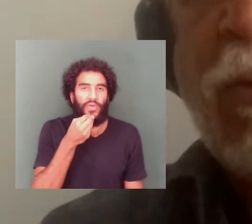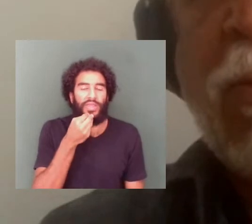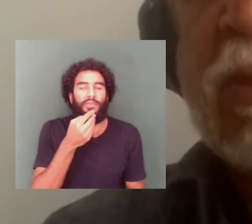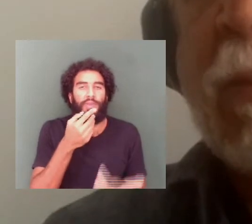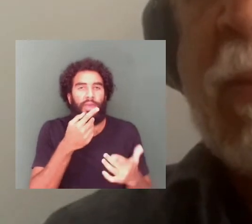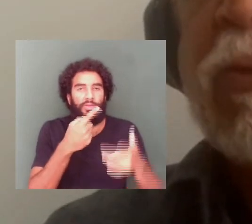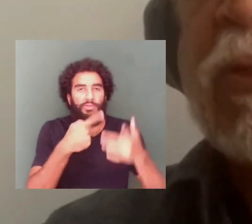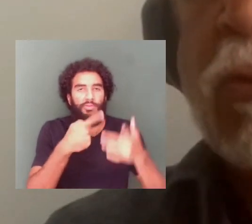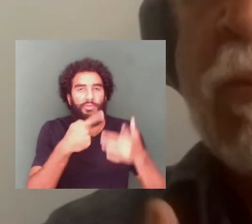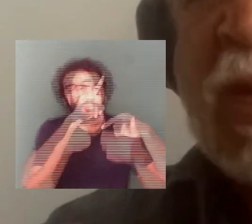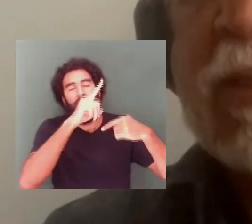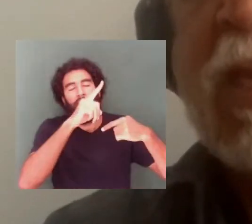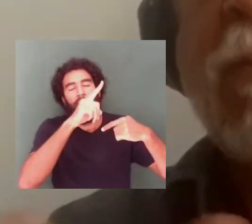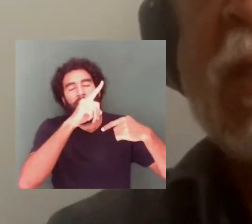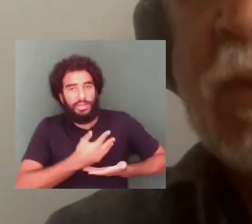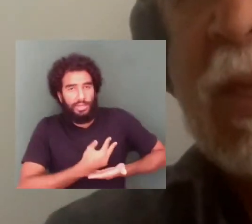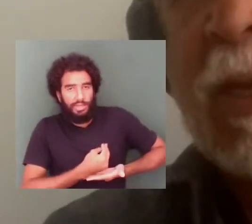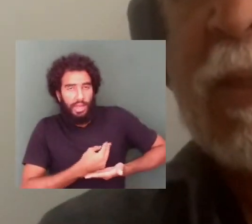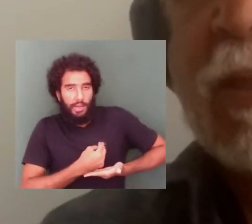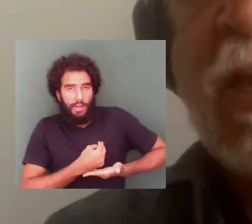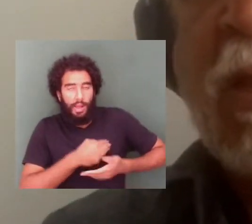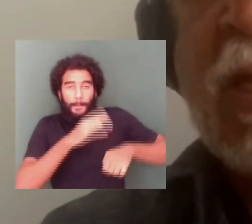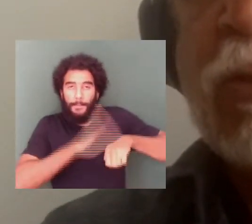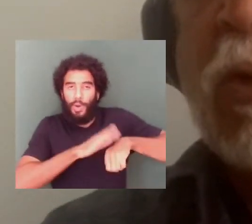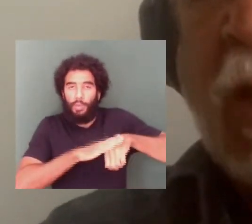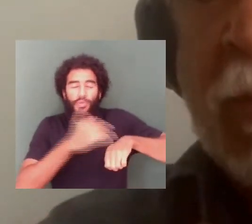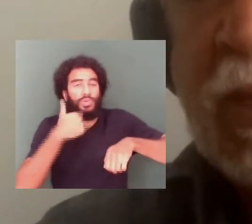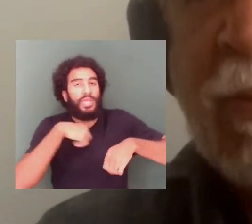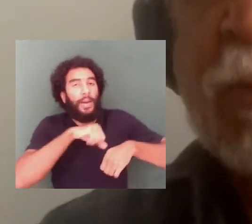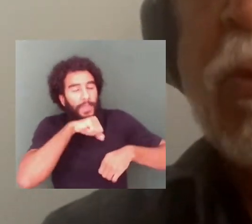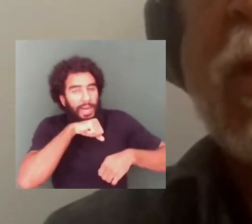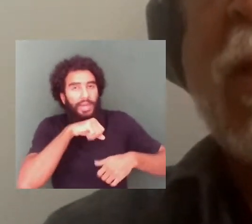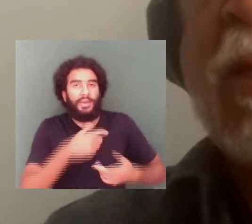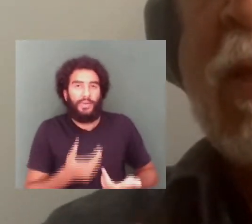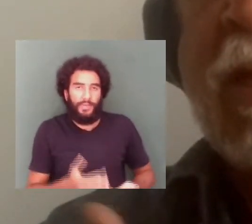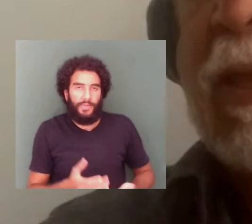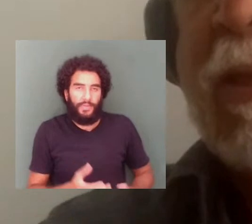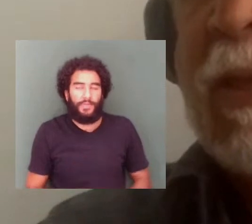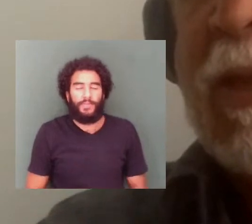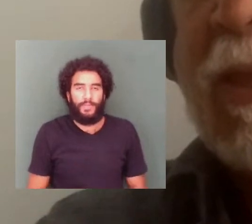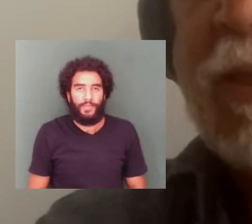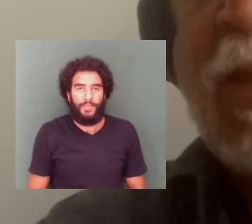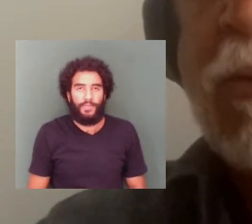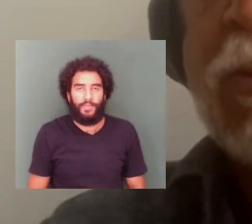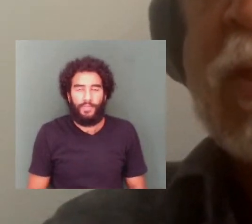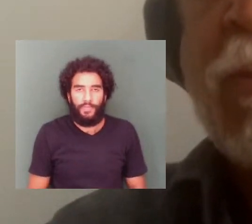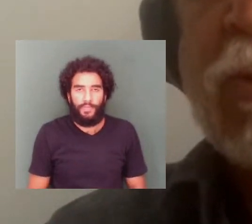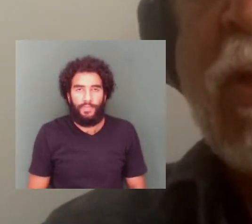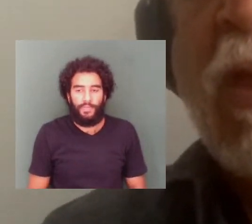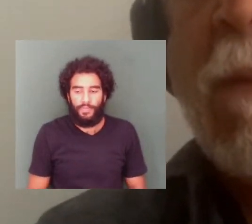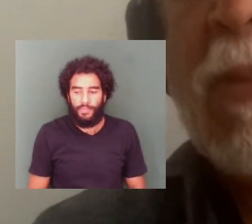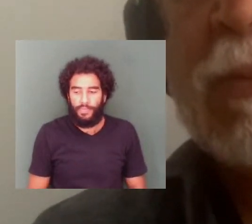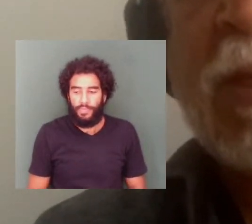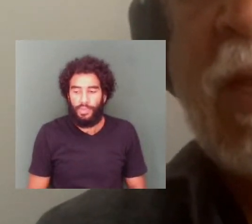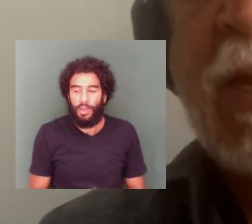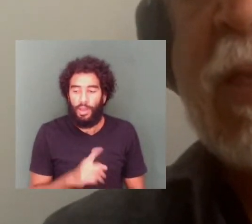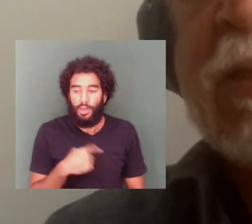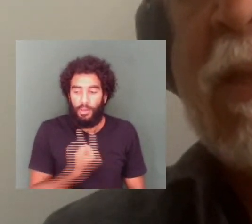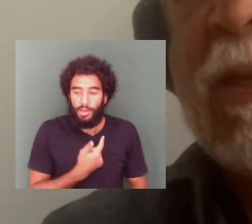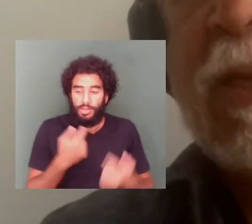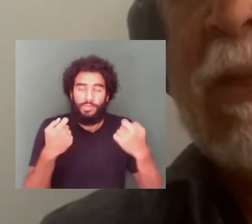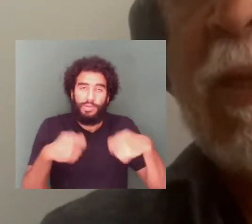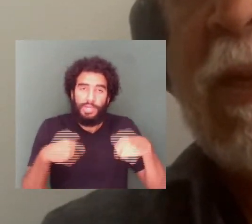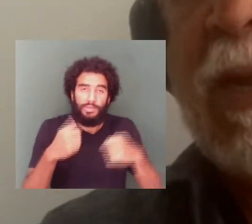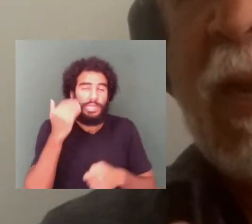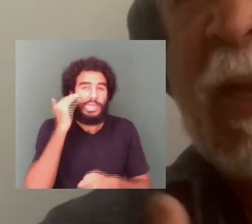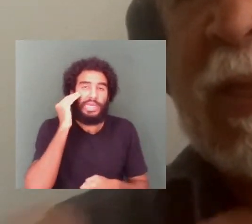we can work on breastfeeding. We know that there are many changes every